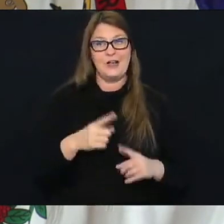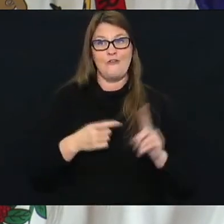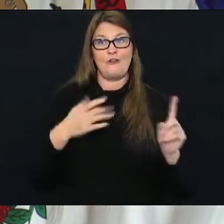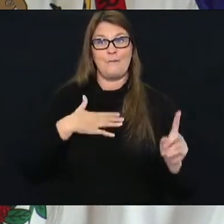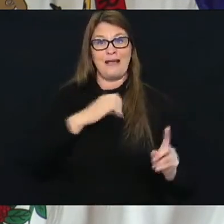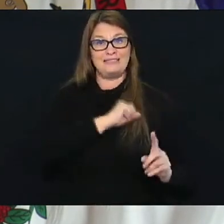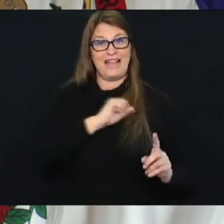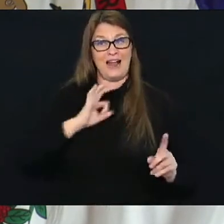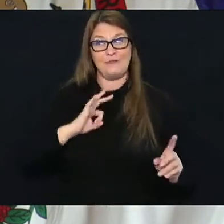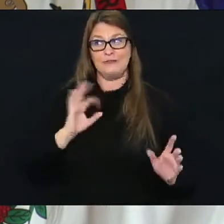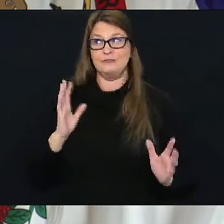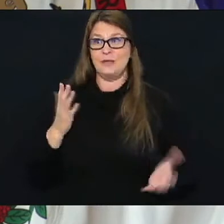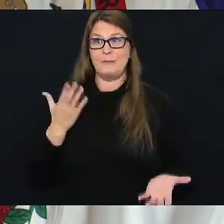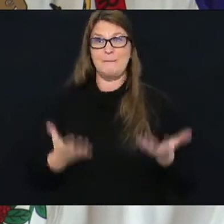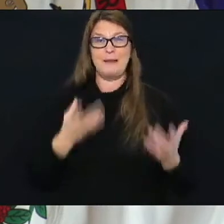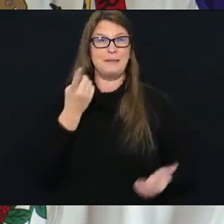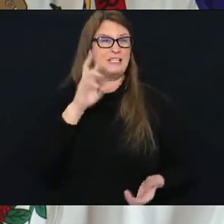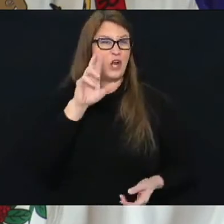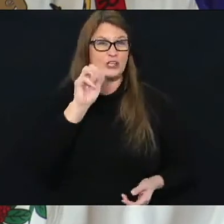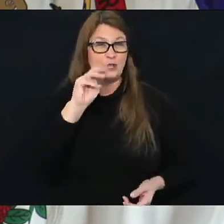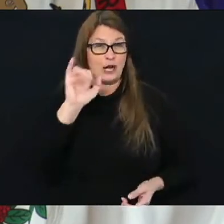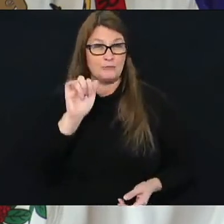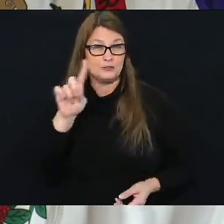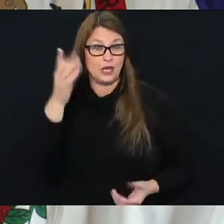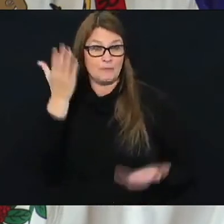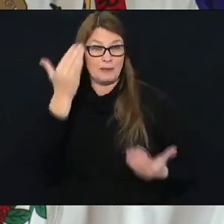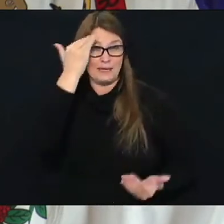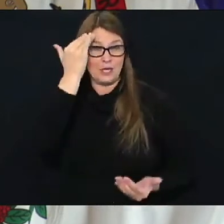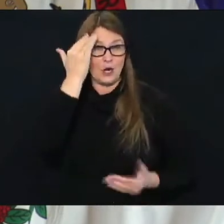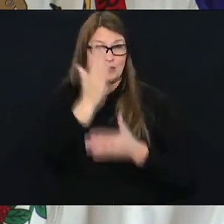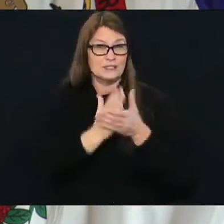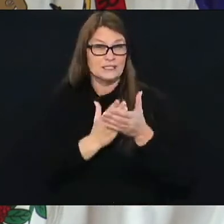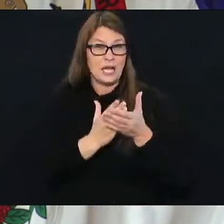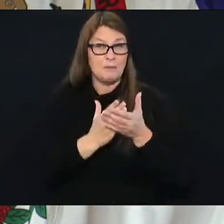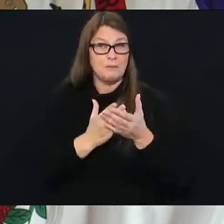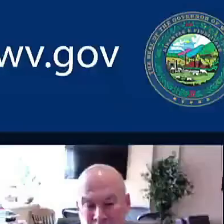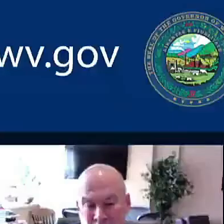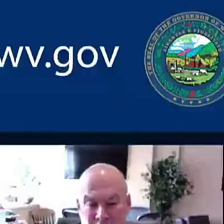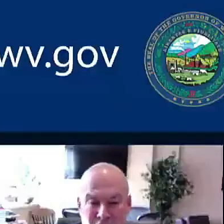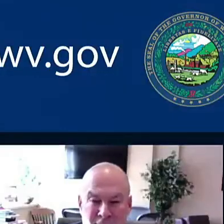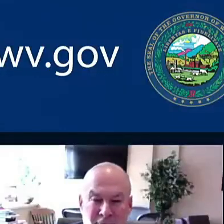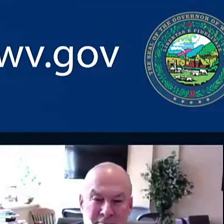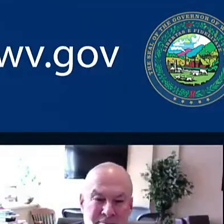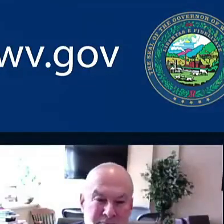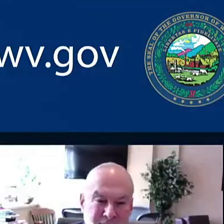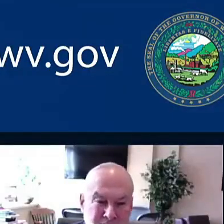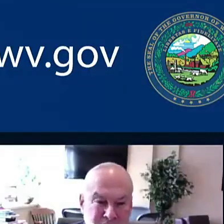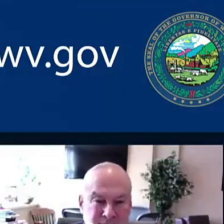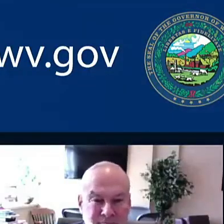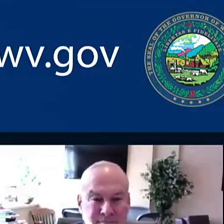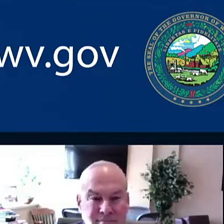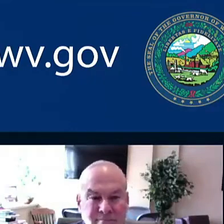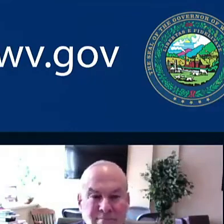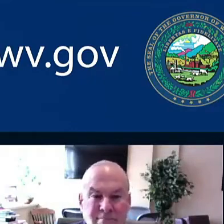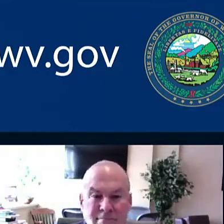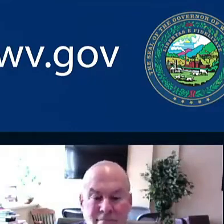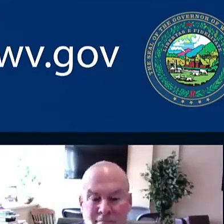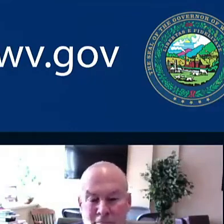staff. But maybe Dr. Amjad, if you could take a stab at the balance of the question. But Paul, thank you a